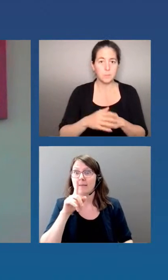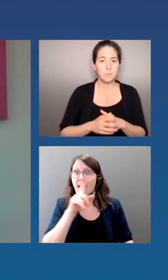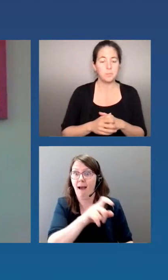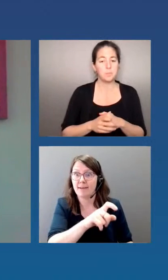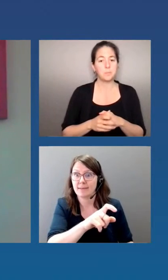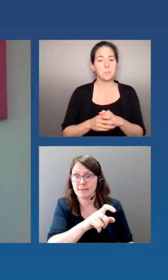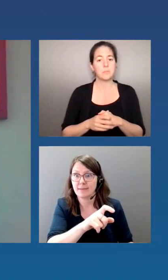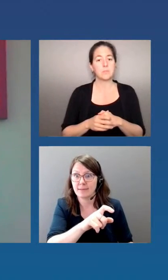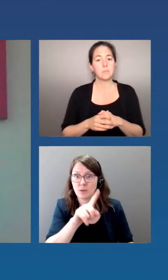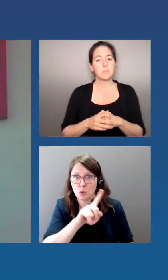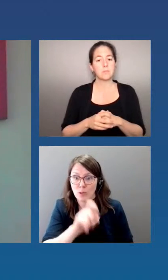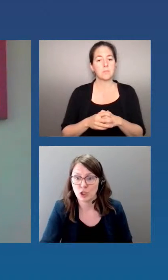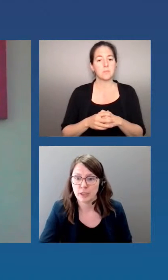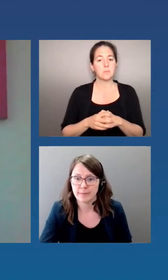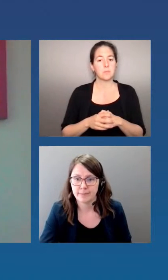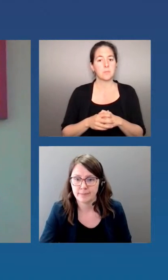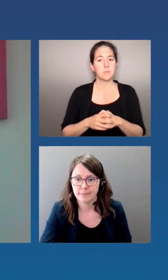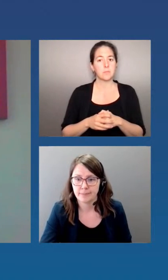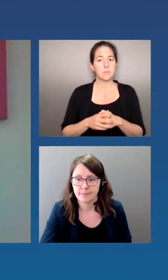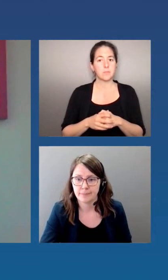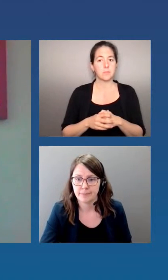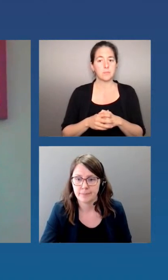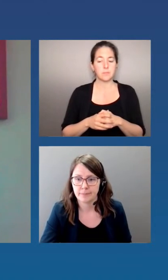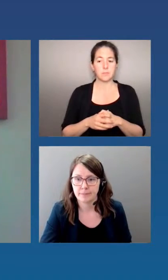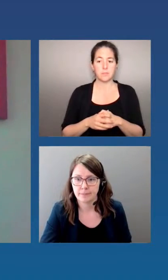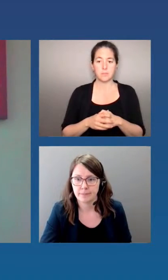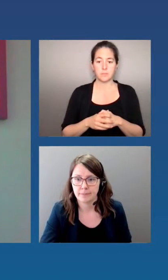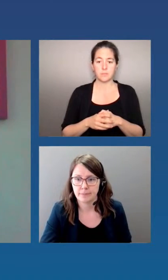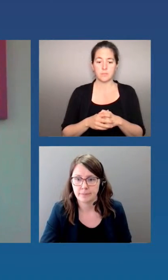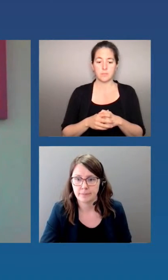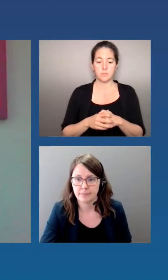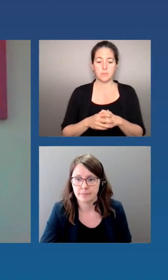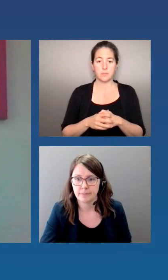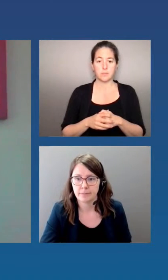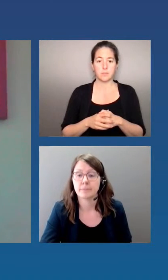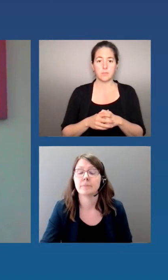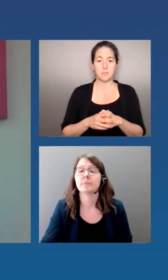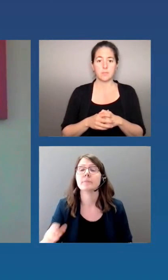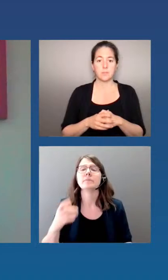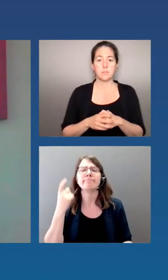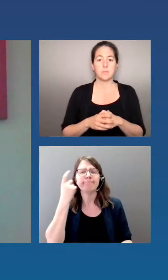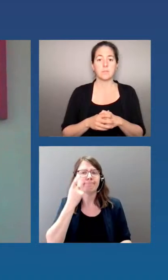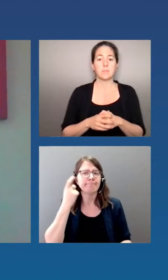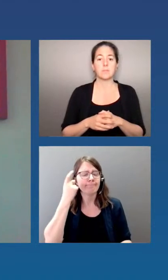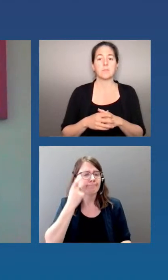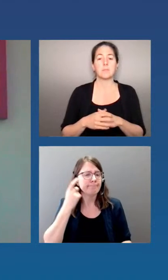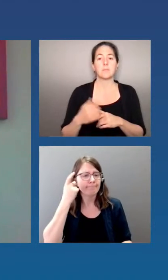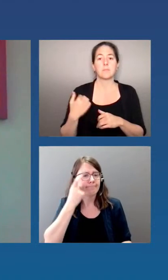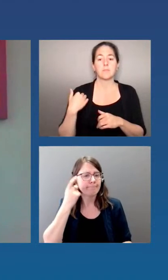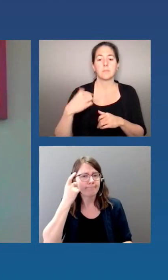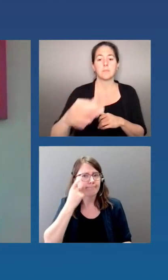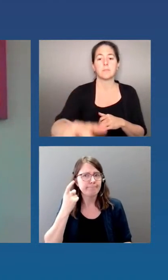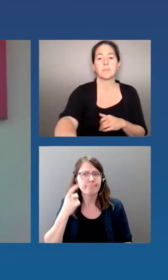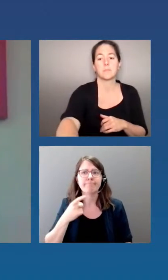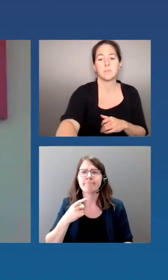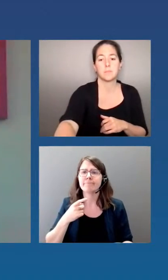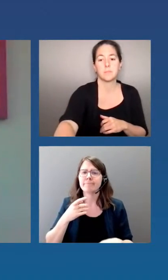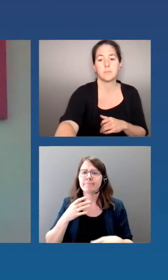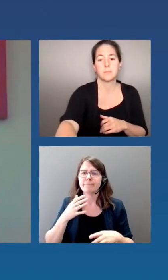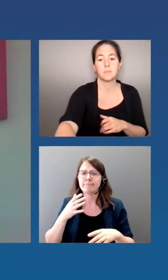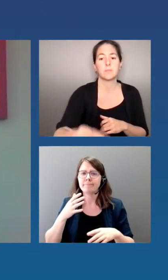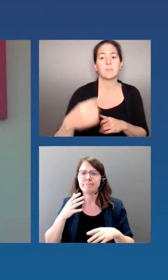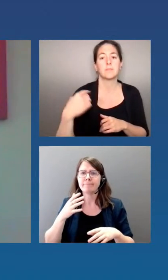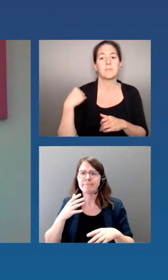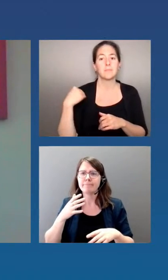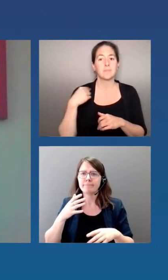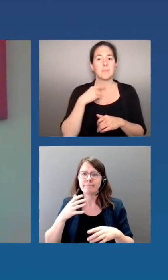retard. Est-ce qu'on sait quelle sera la longueur finalement de la liste d'options retenues? Vous parlez de 72 options.